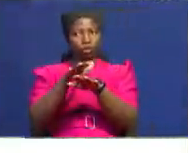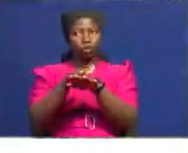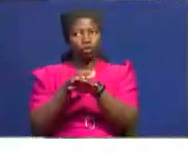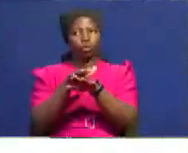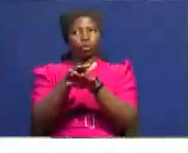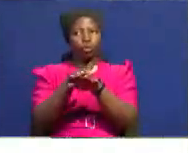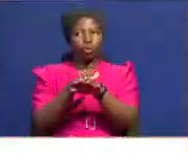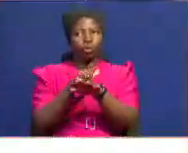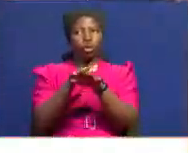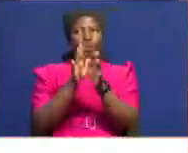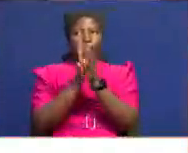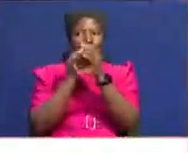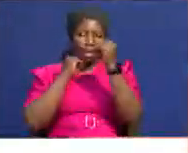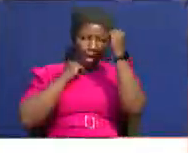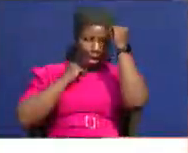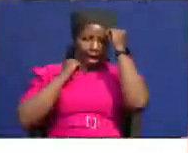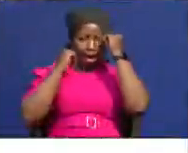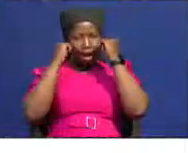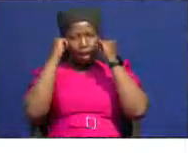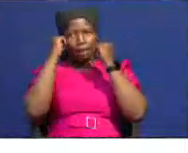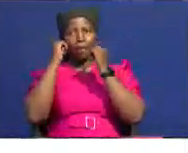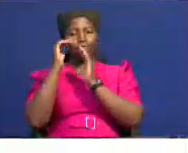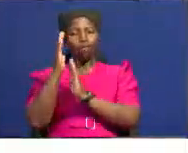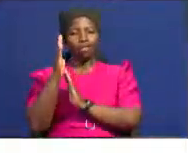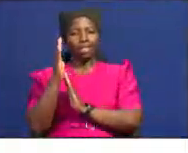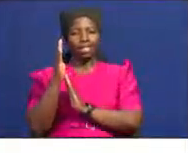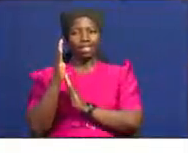the tunes belted by the military band.